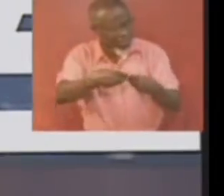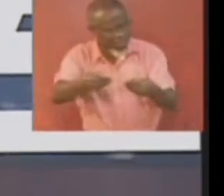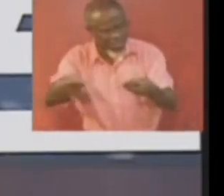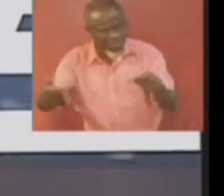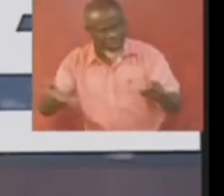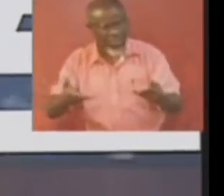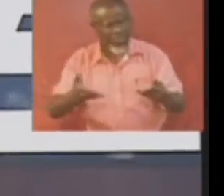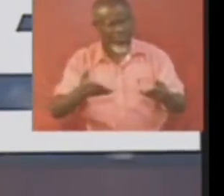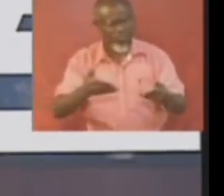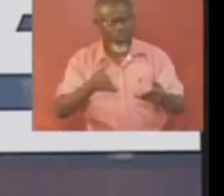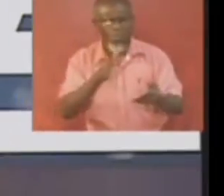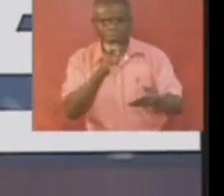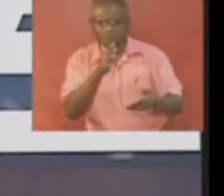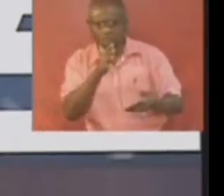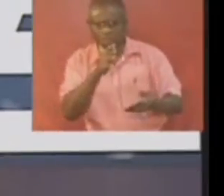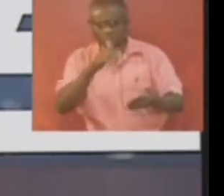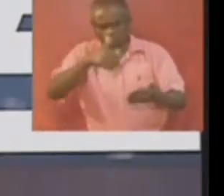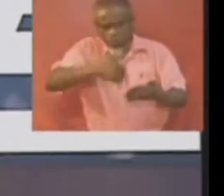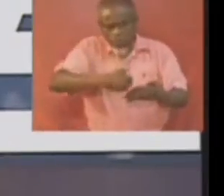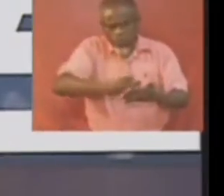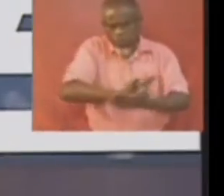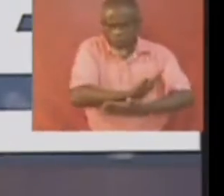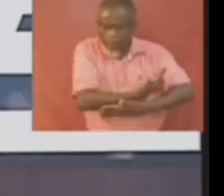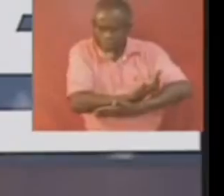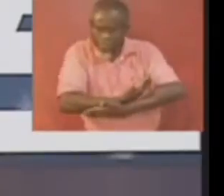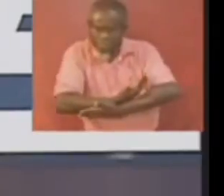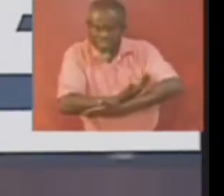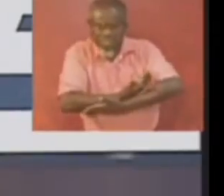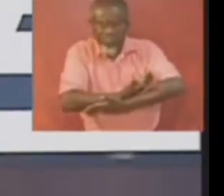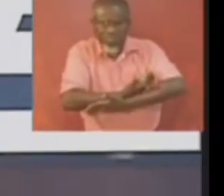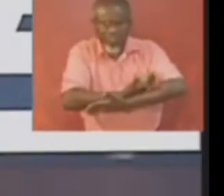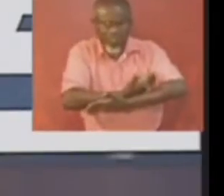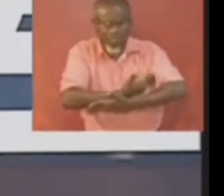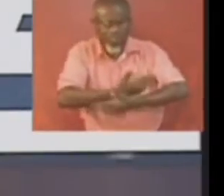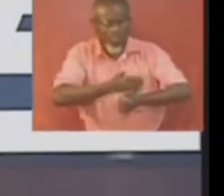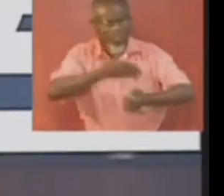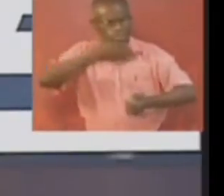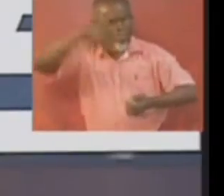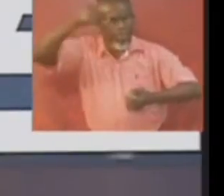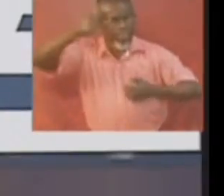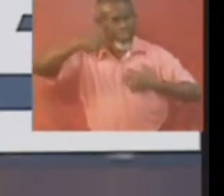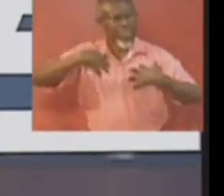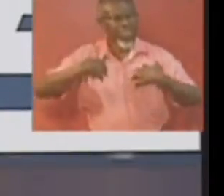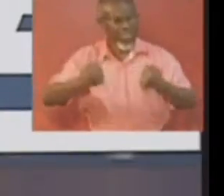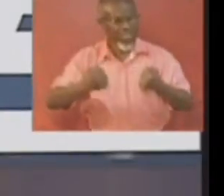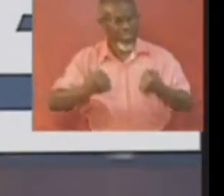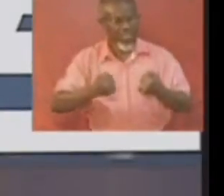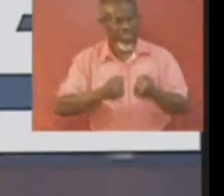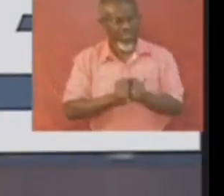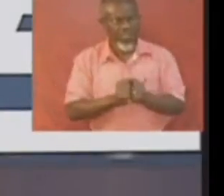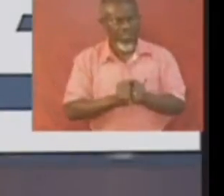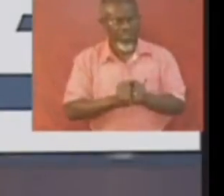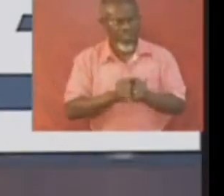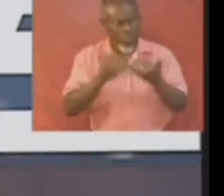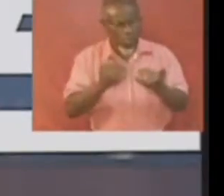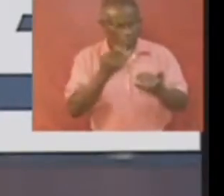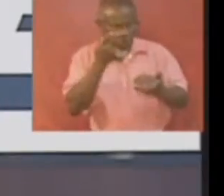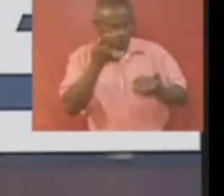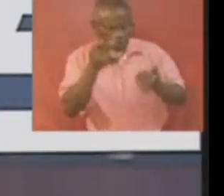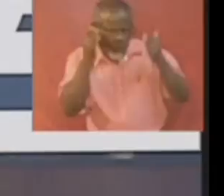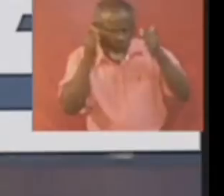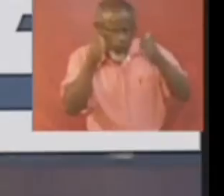and newborn infants. So this is an update to the information on COVID-19 and its relationship